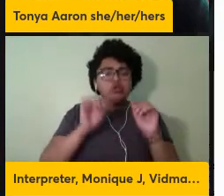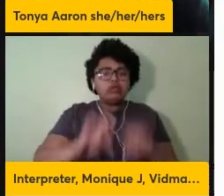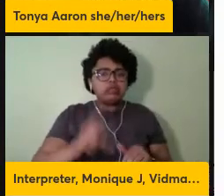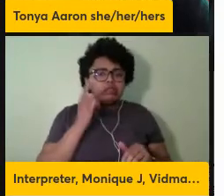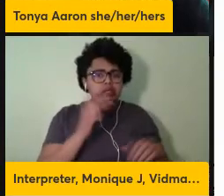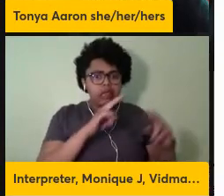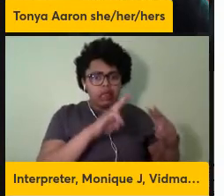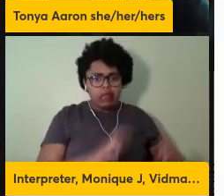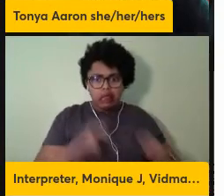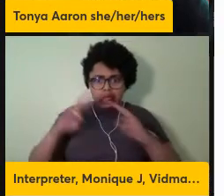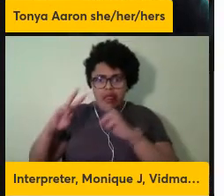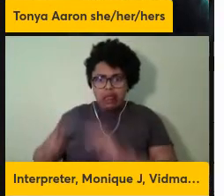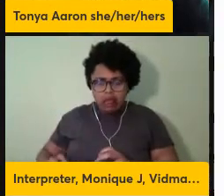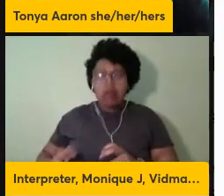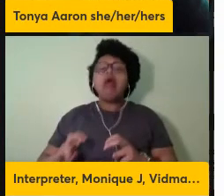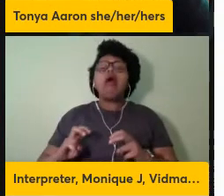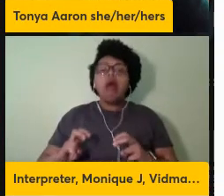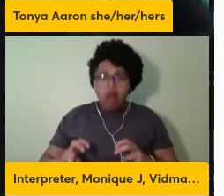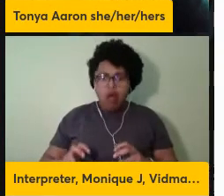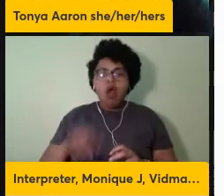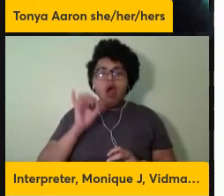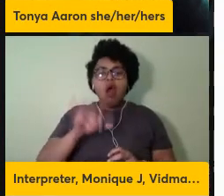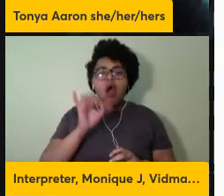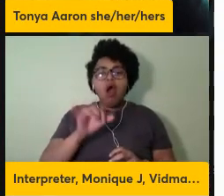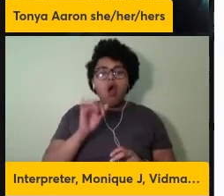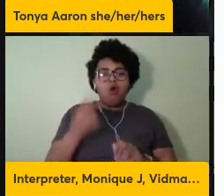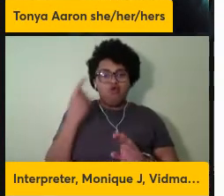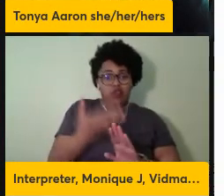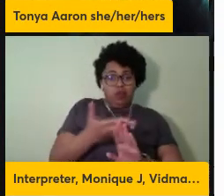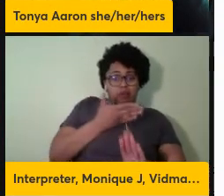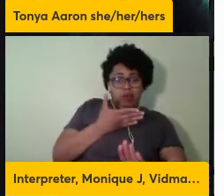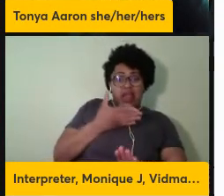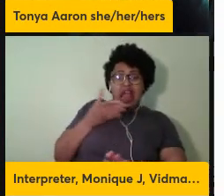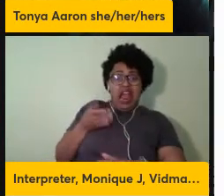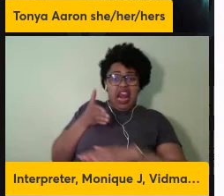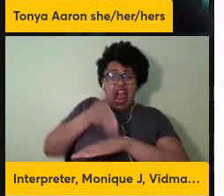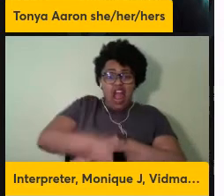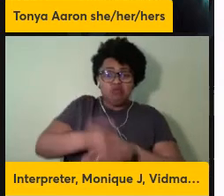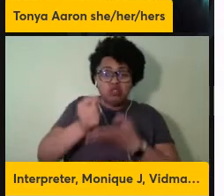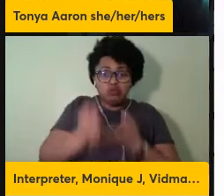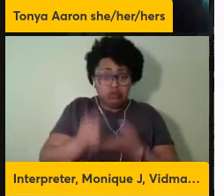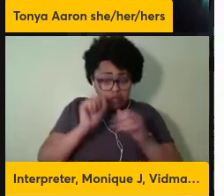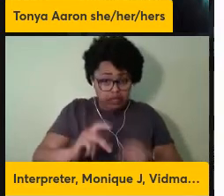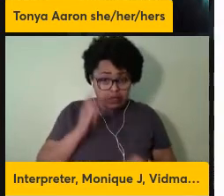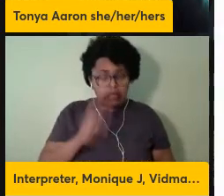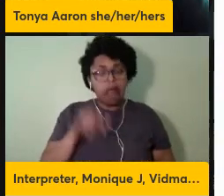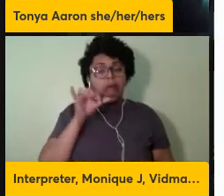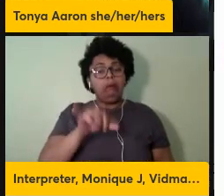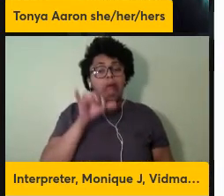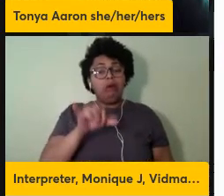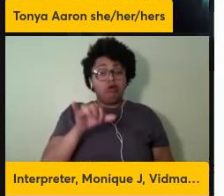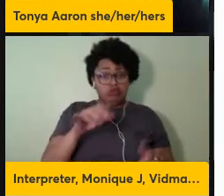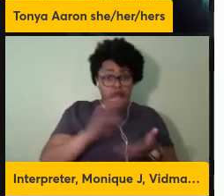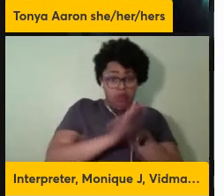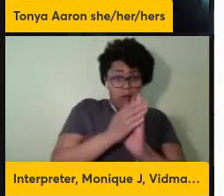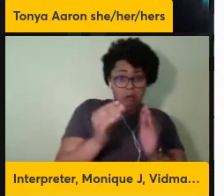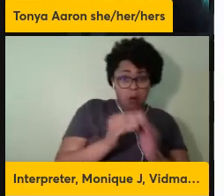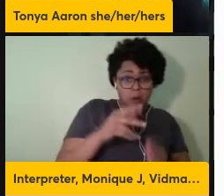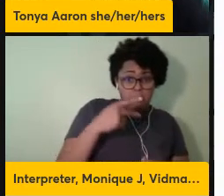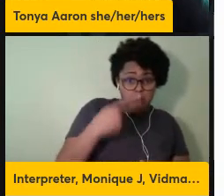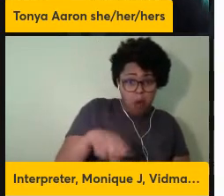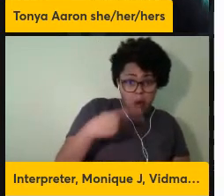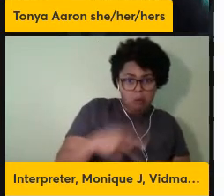and the vasculature pre and post treatment. So as the cells become more purple, that means they're getting closer